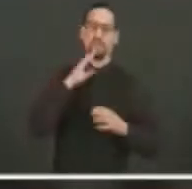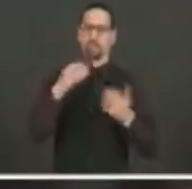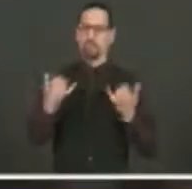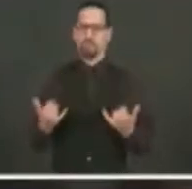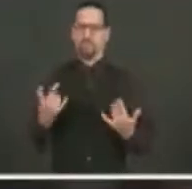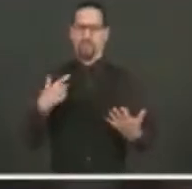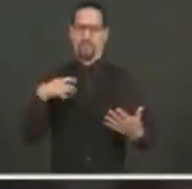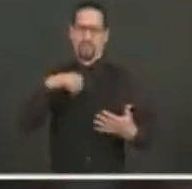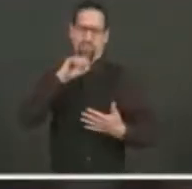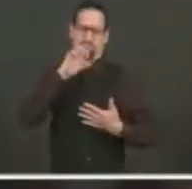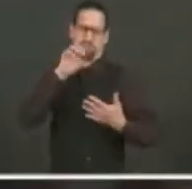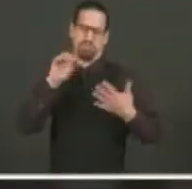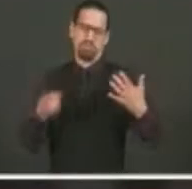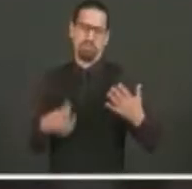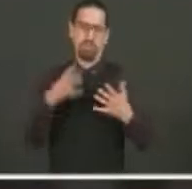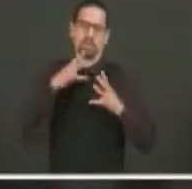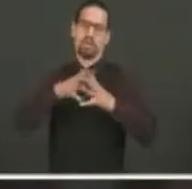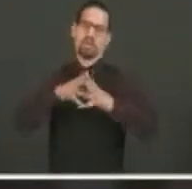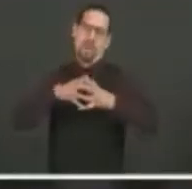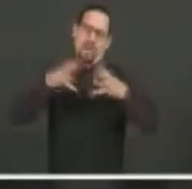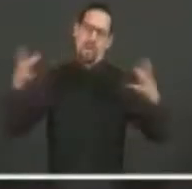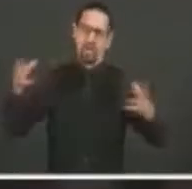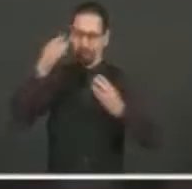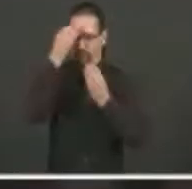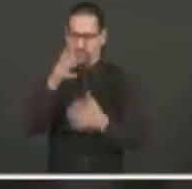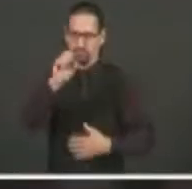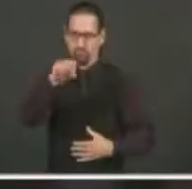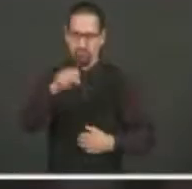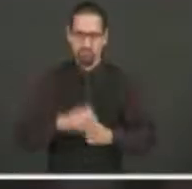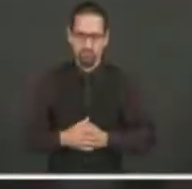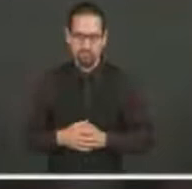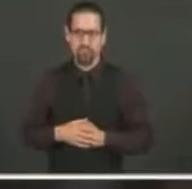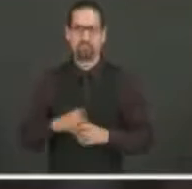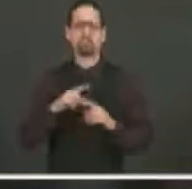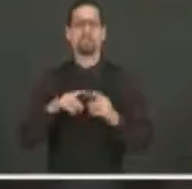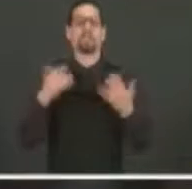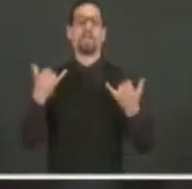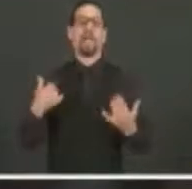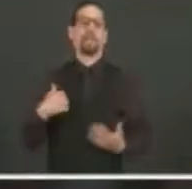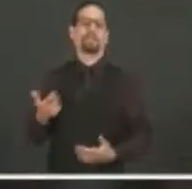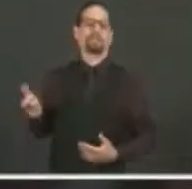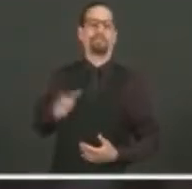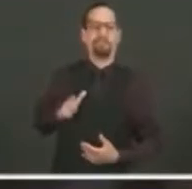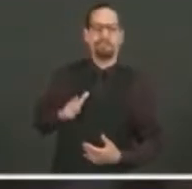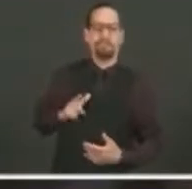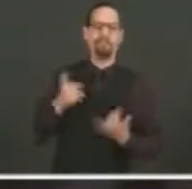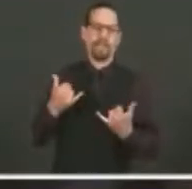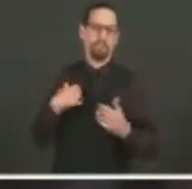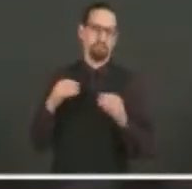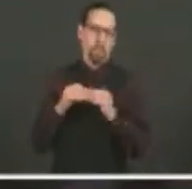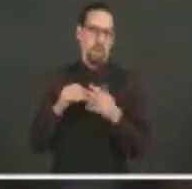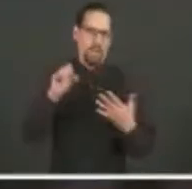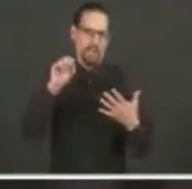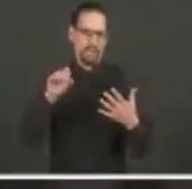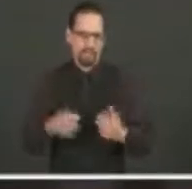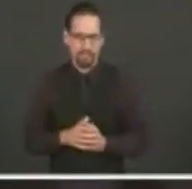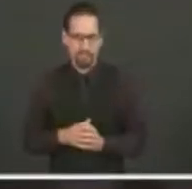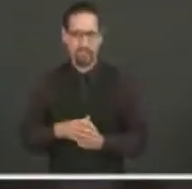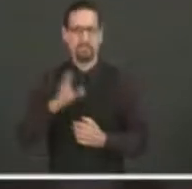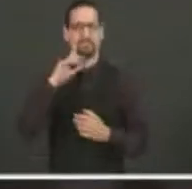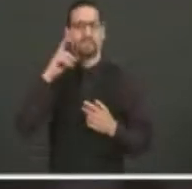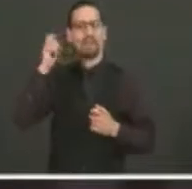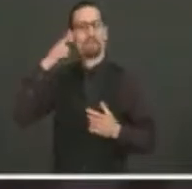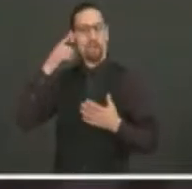us forward so that we can talk through the data. I also want to echo the governor's and the commissioner's sentiments in